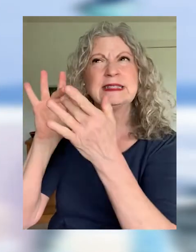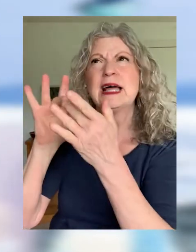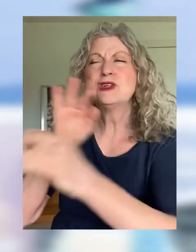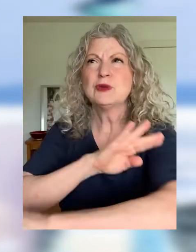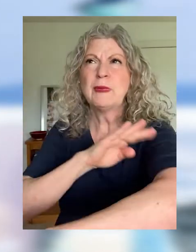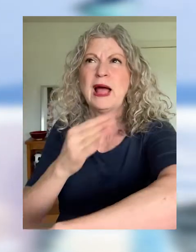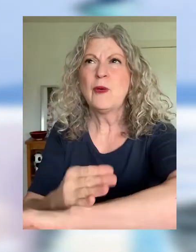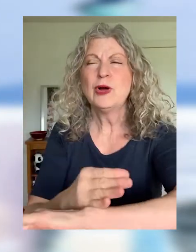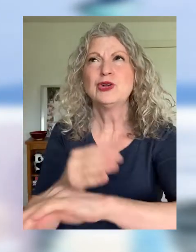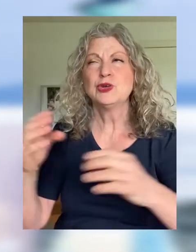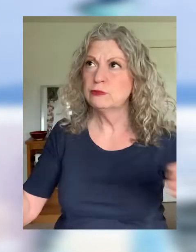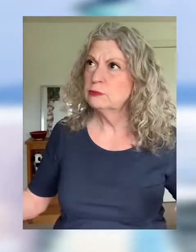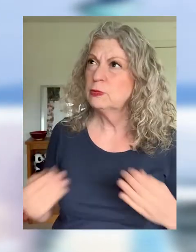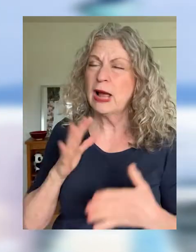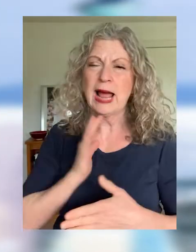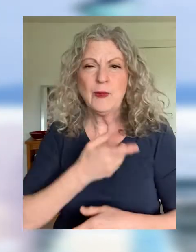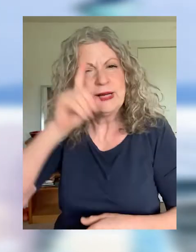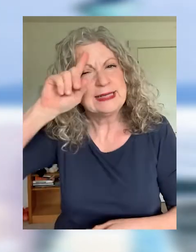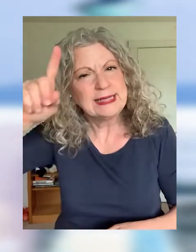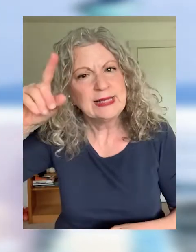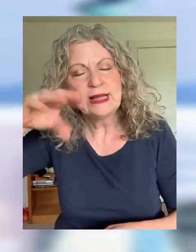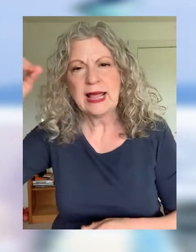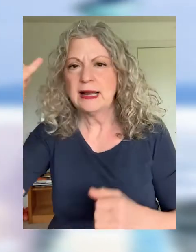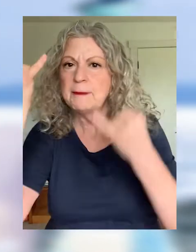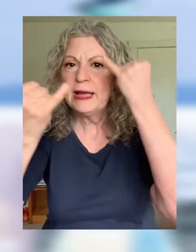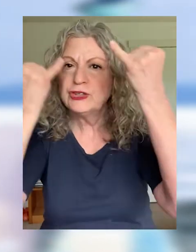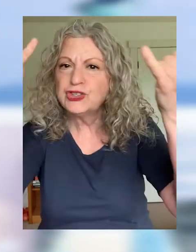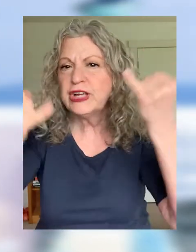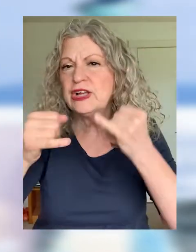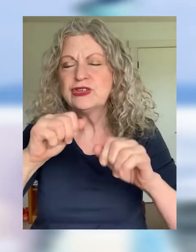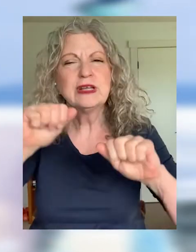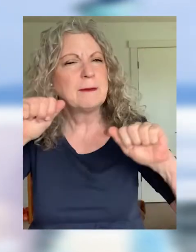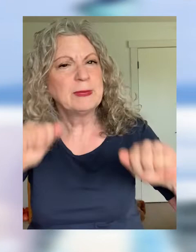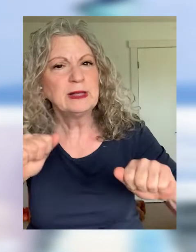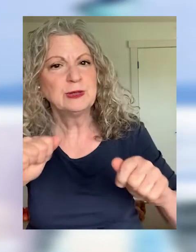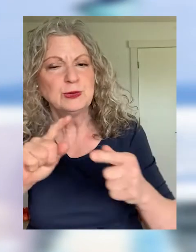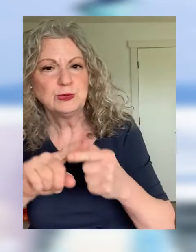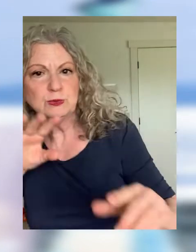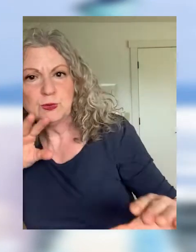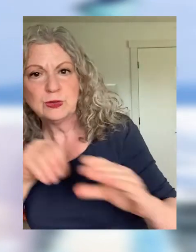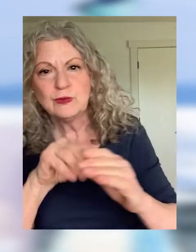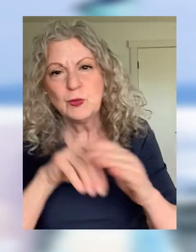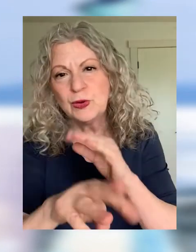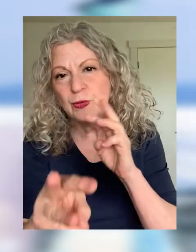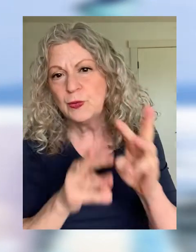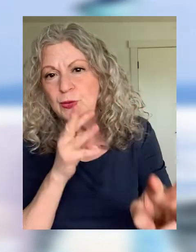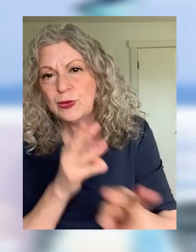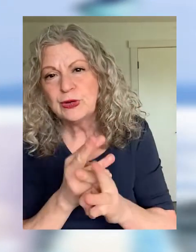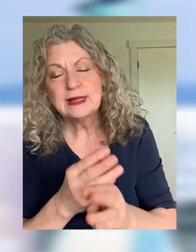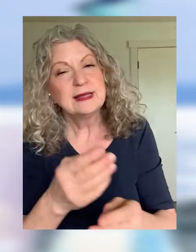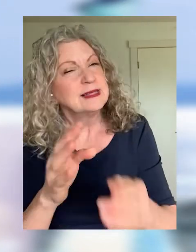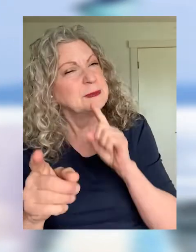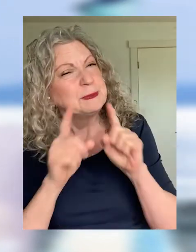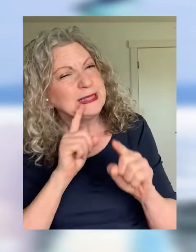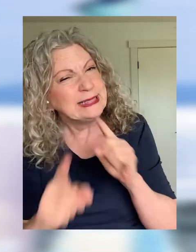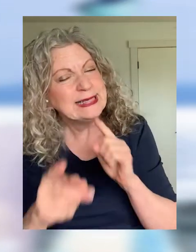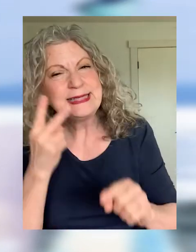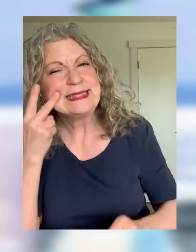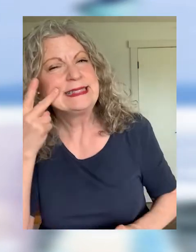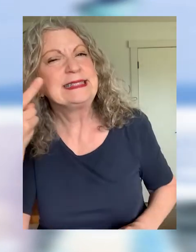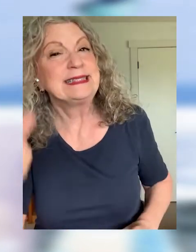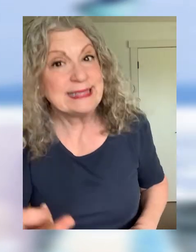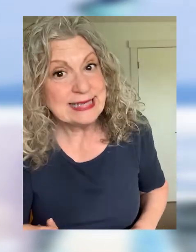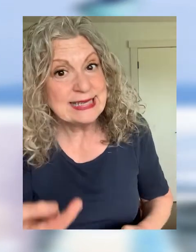restore our intellect and imagination. We emerge ready to re-engage with the world, seeking and seeing